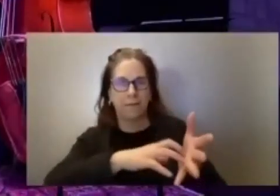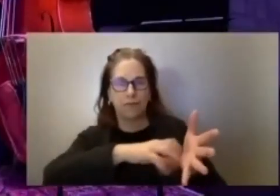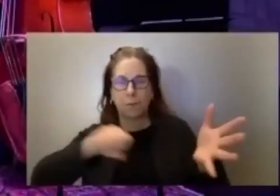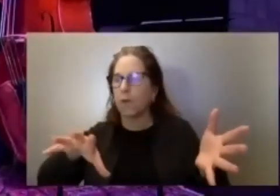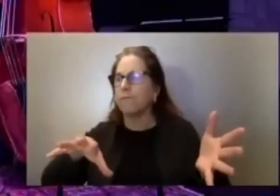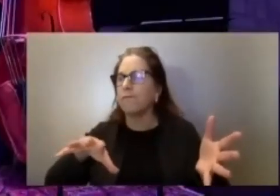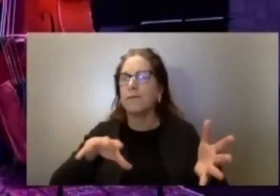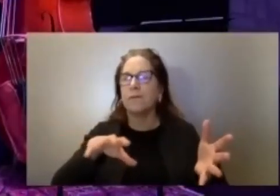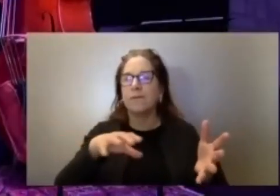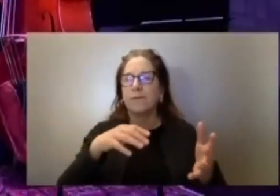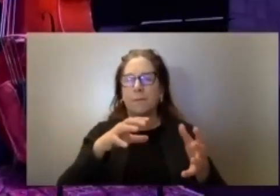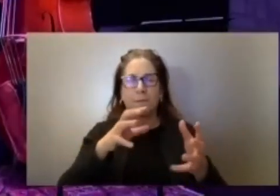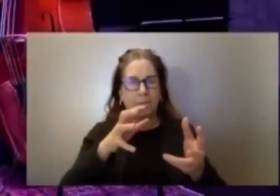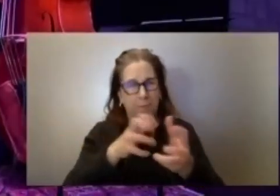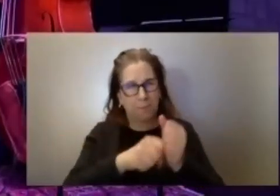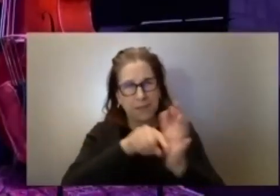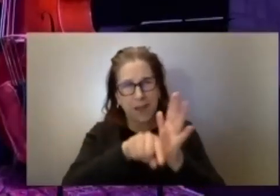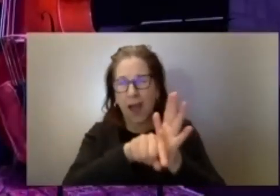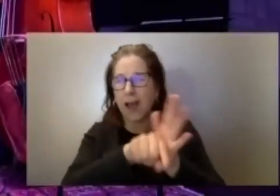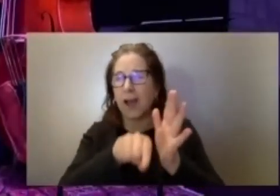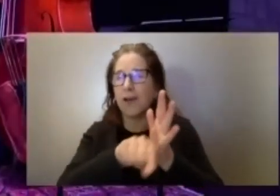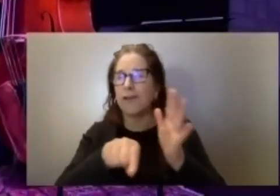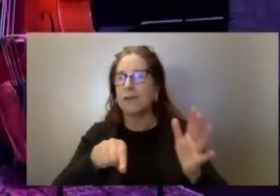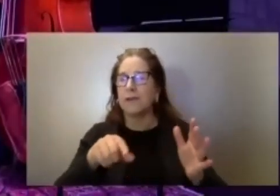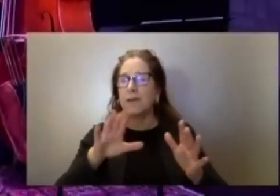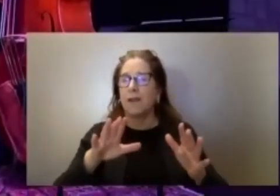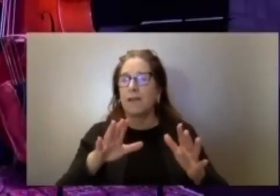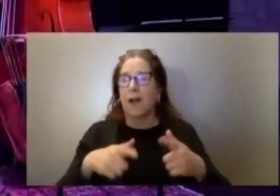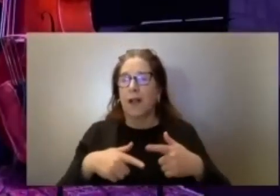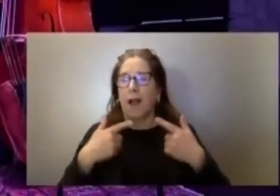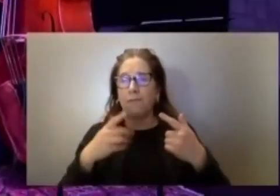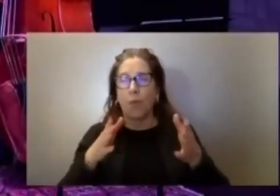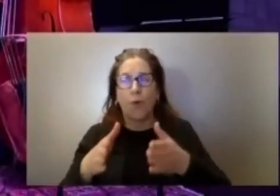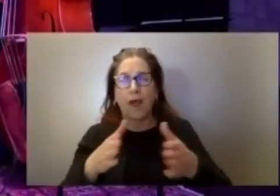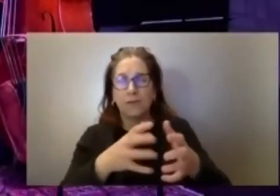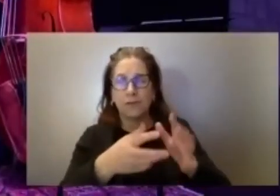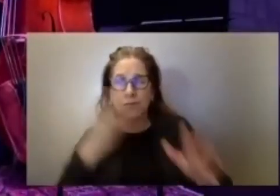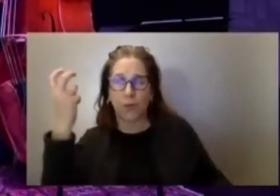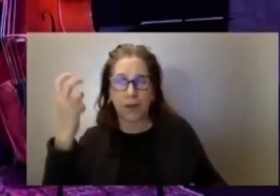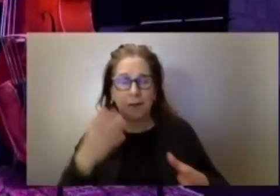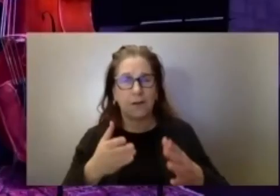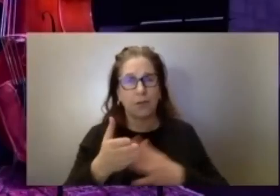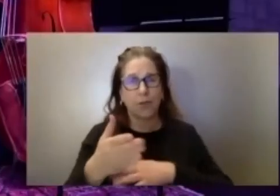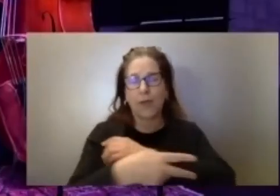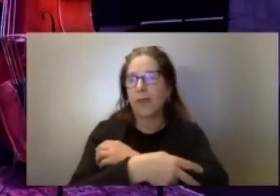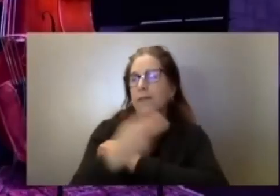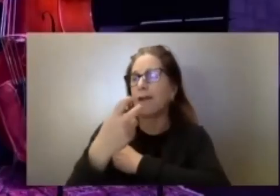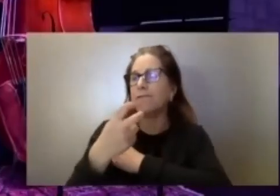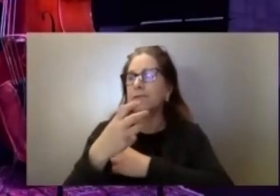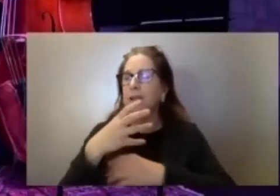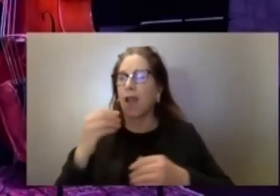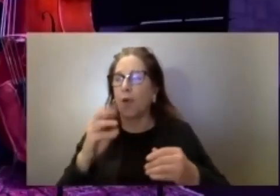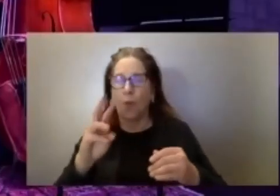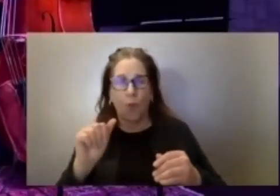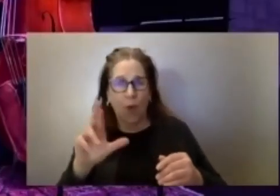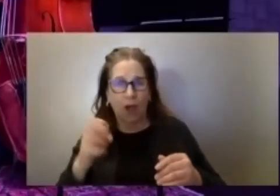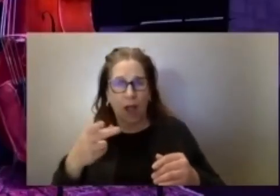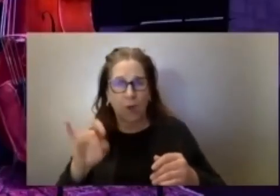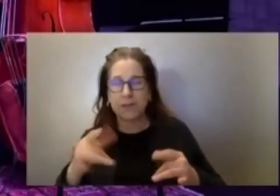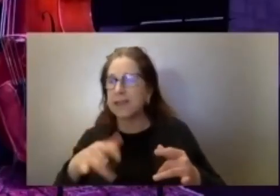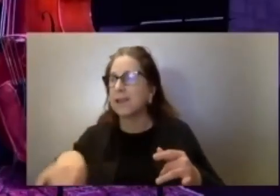keepers of these lands are forcibly removed, massacred, and their life ways stolen through the theft and warehousing of children,